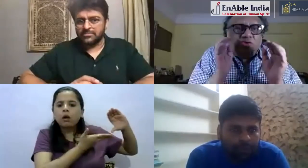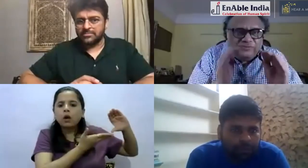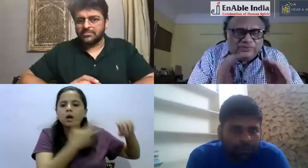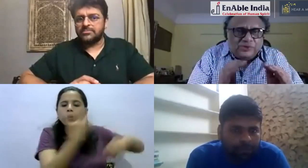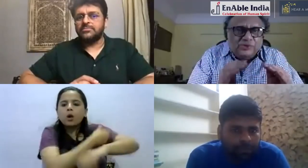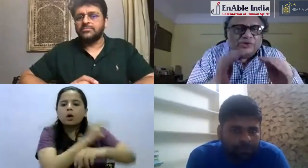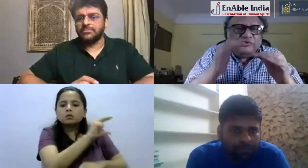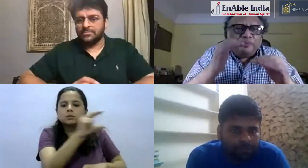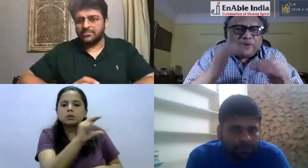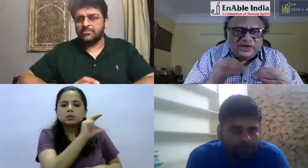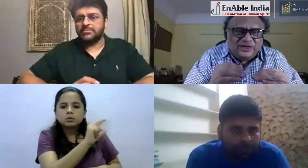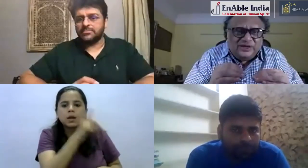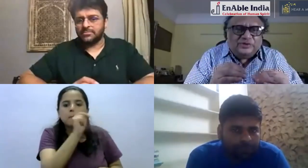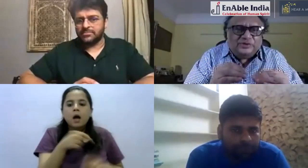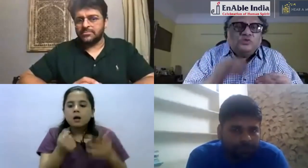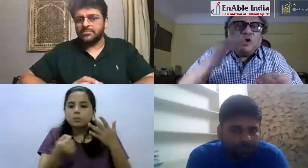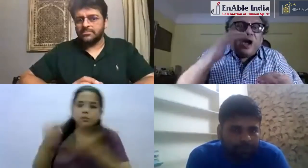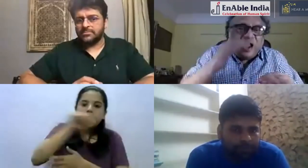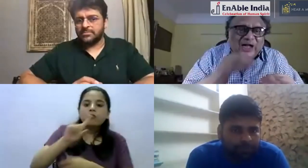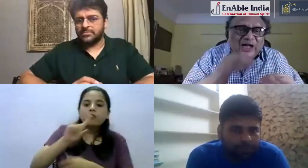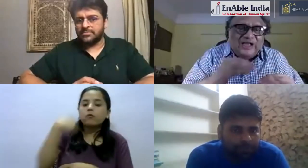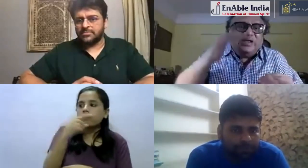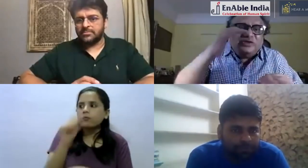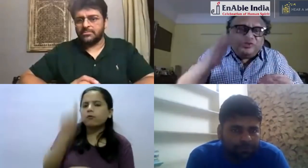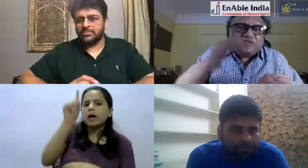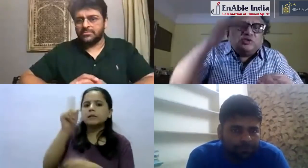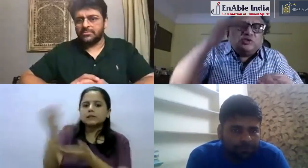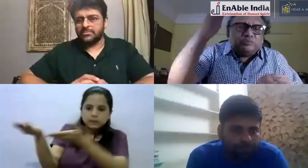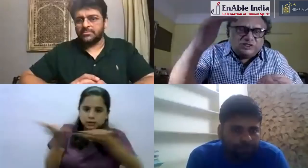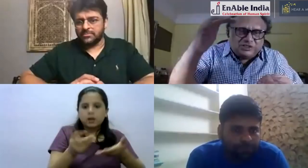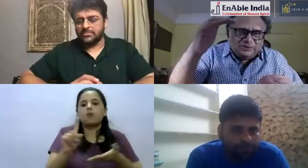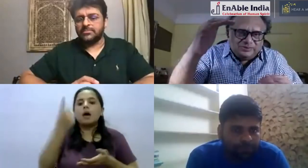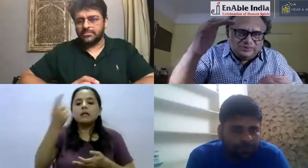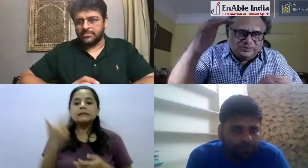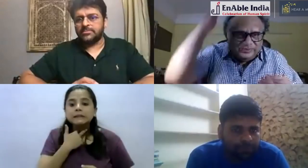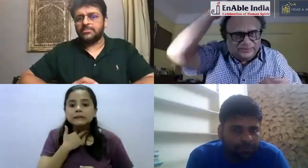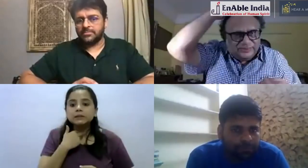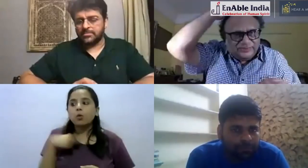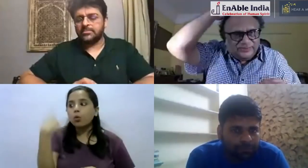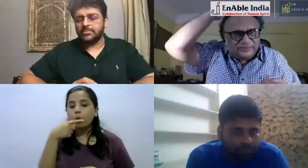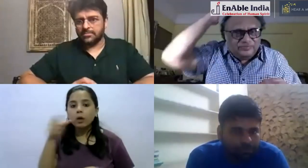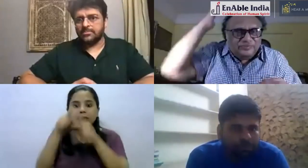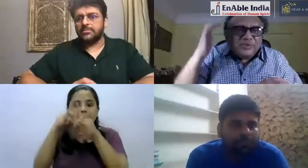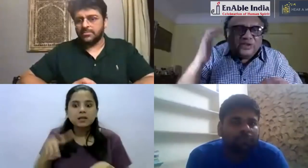You have to give priority to high risk population.